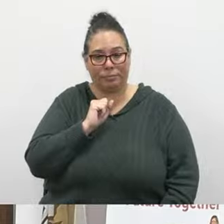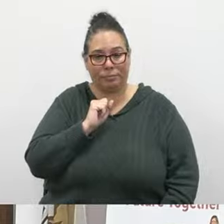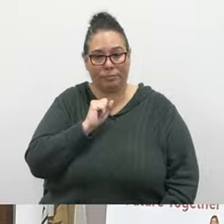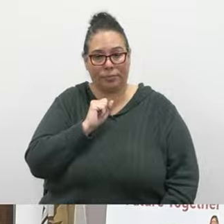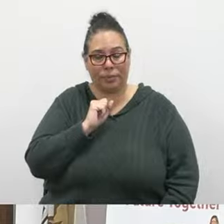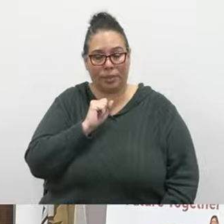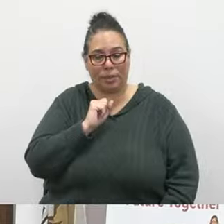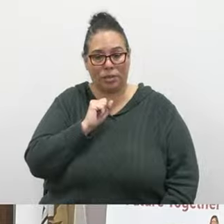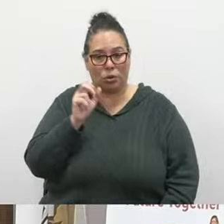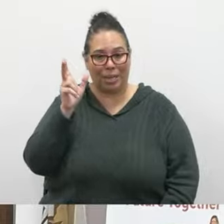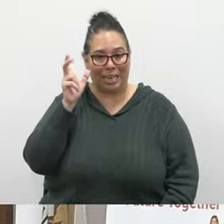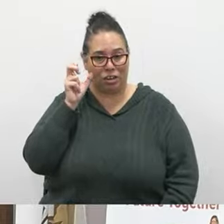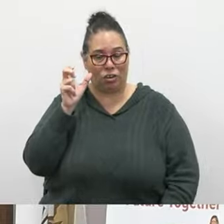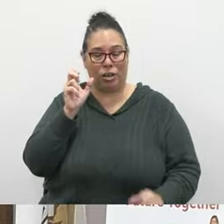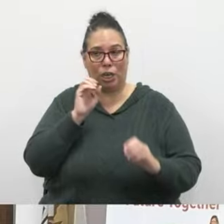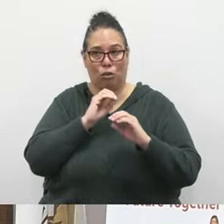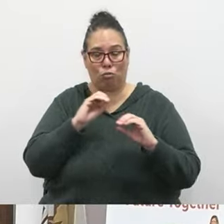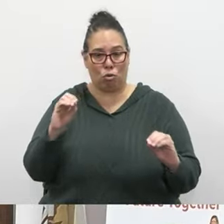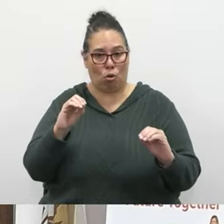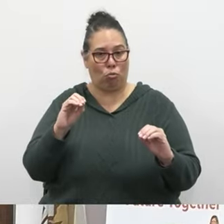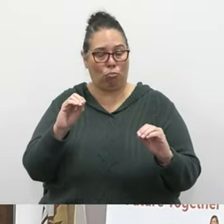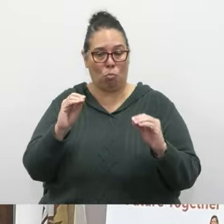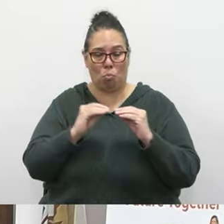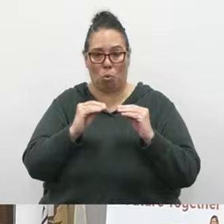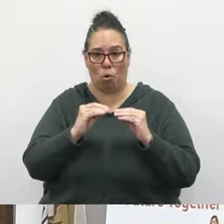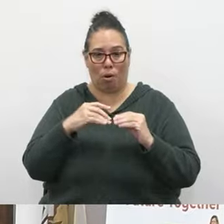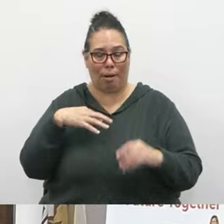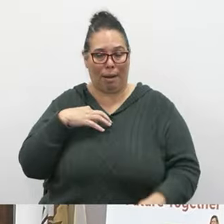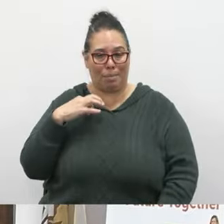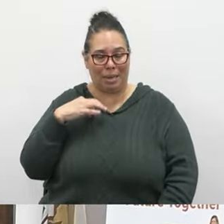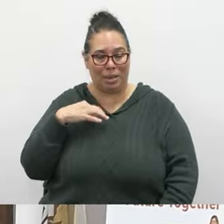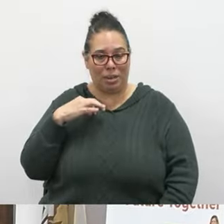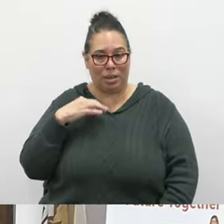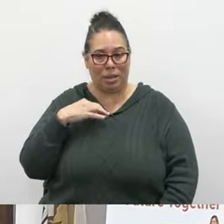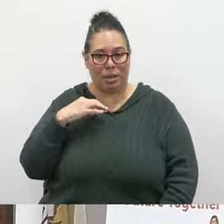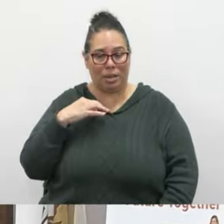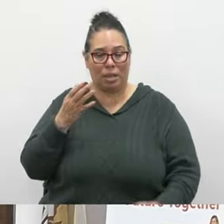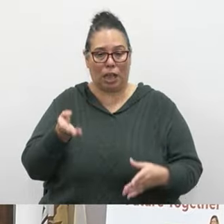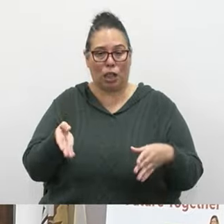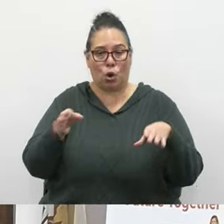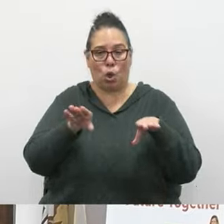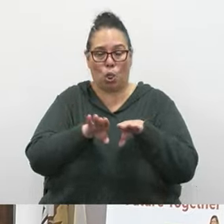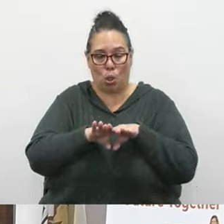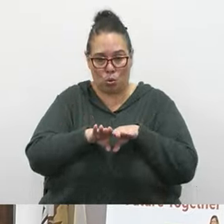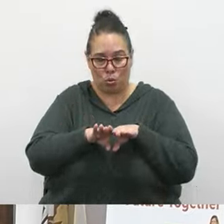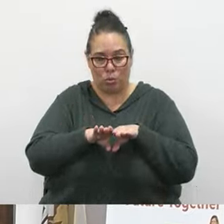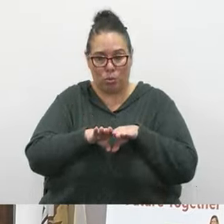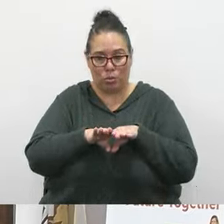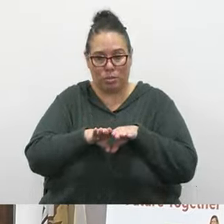So hearing no further nominations, nominations are closed.